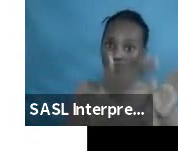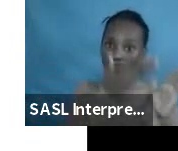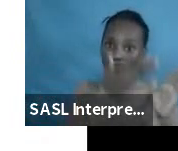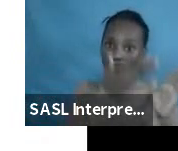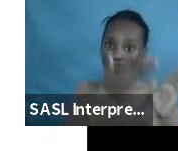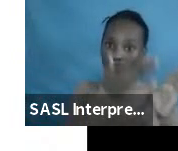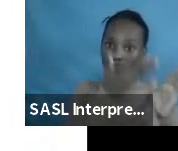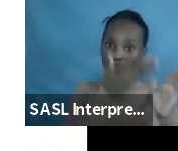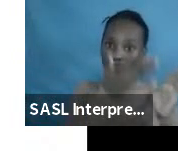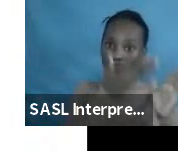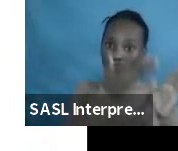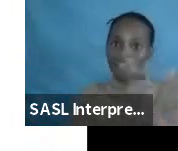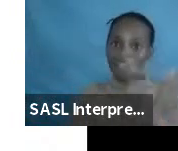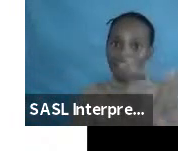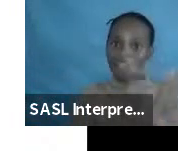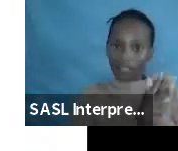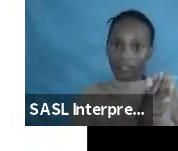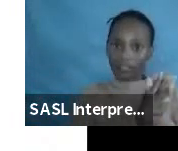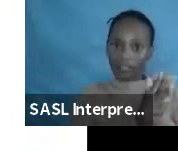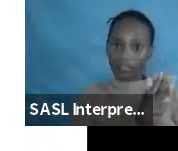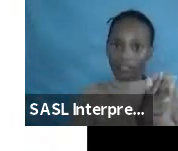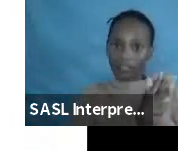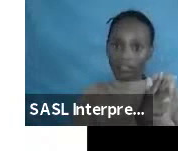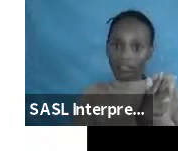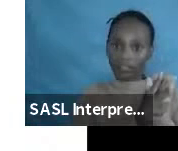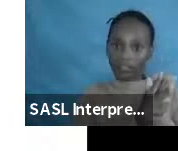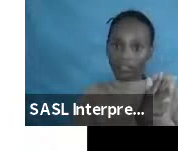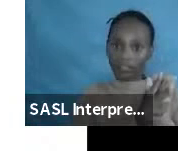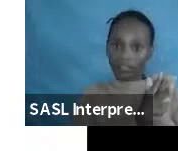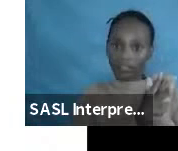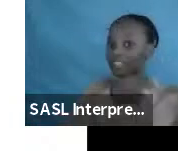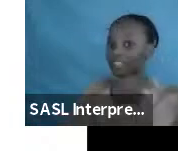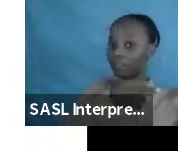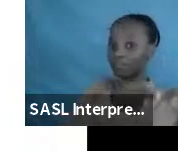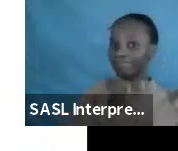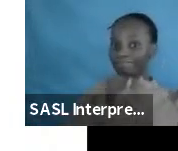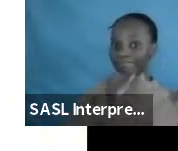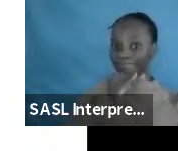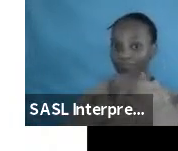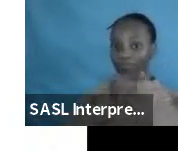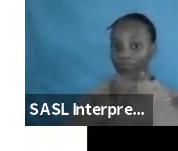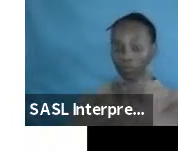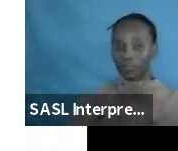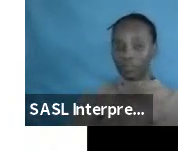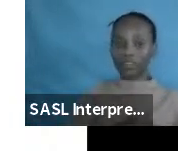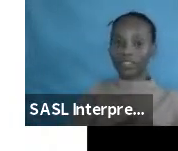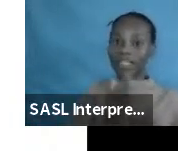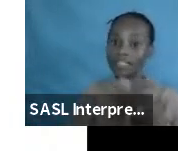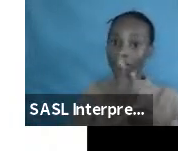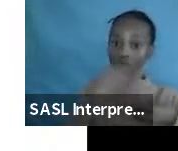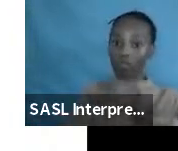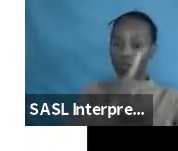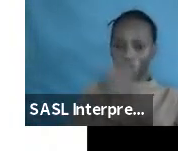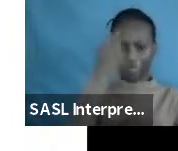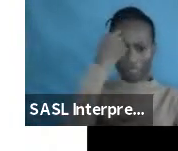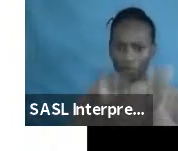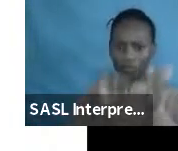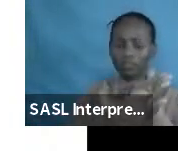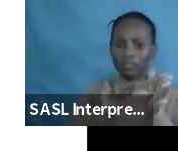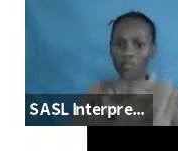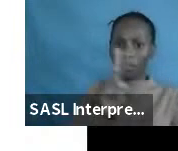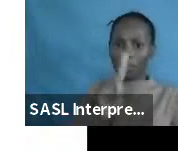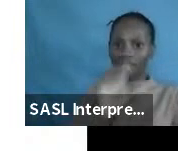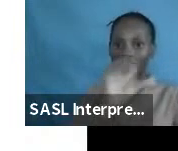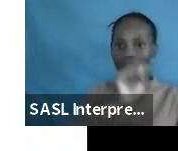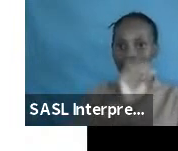counterfeiting. Some of them include, and it is very important here, especially for our SMMEs, because in most cases